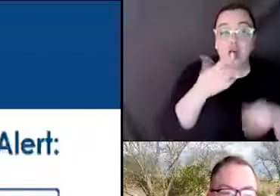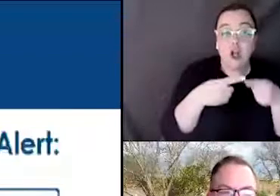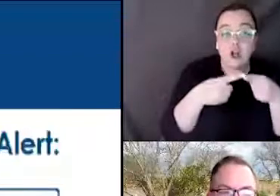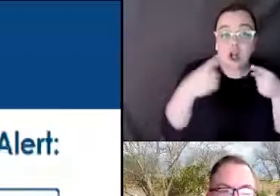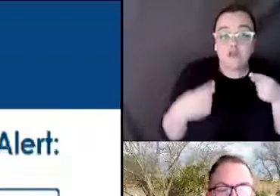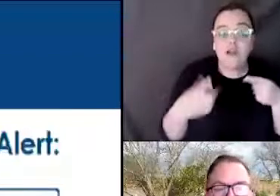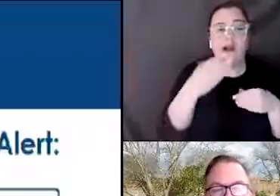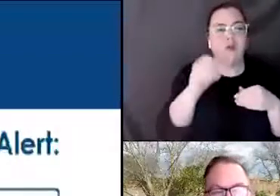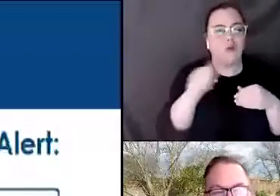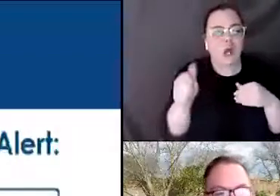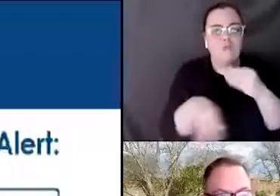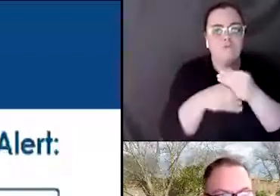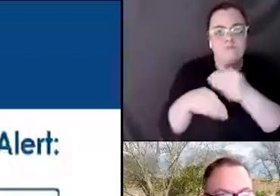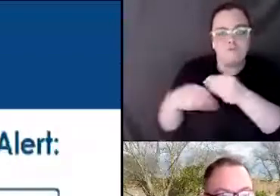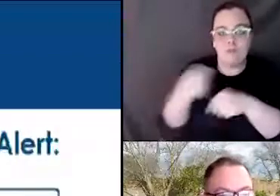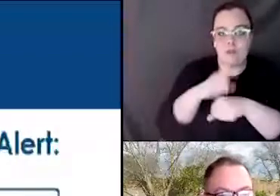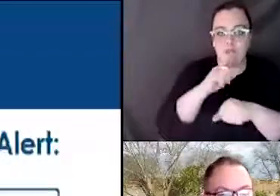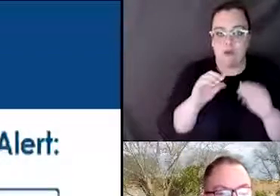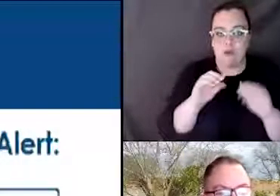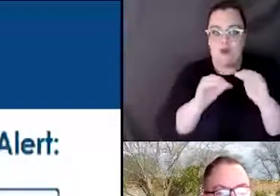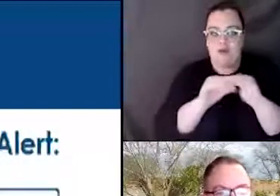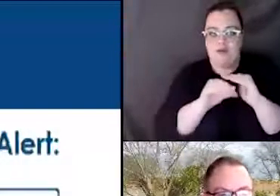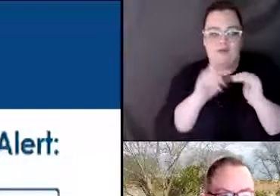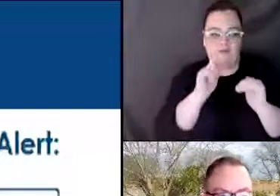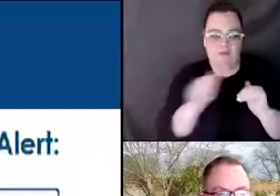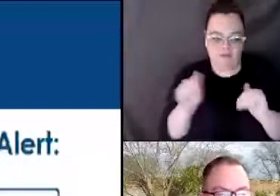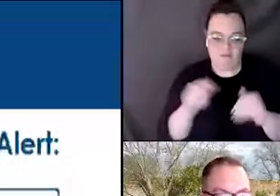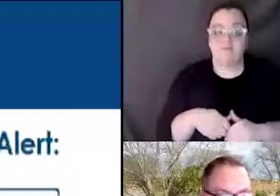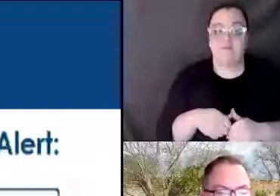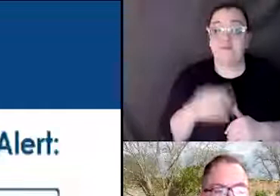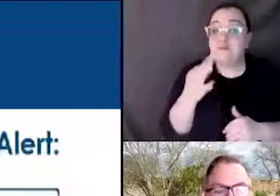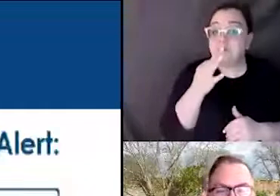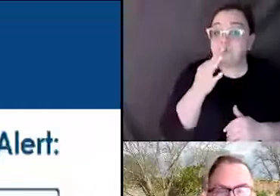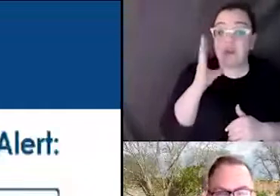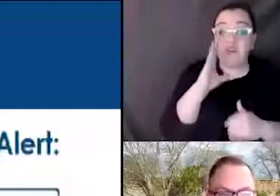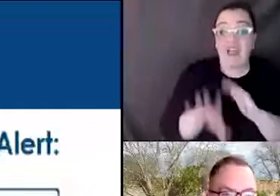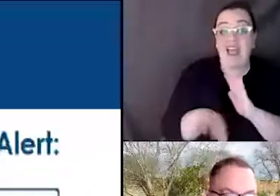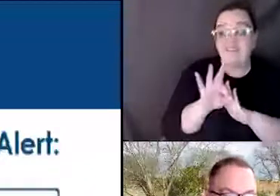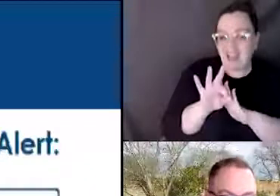of factors of many of our resources. And you can soon find this new version at